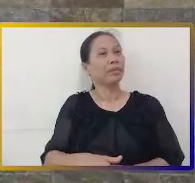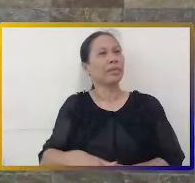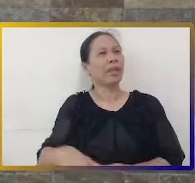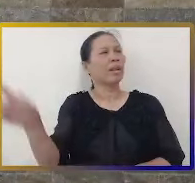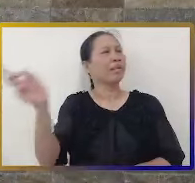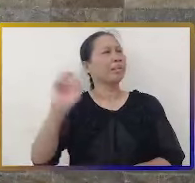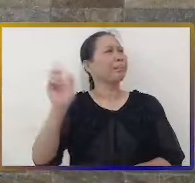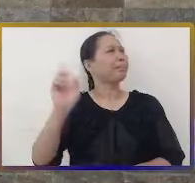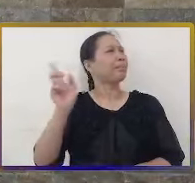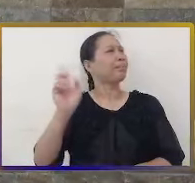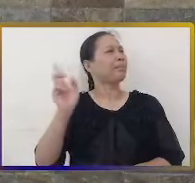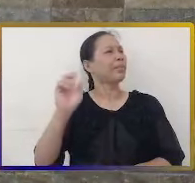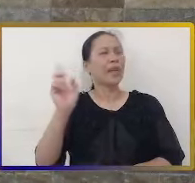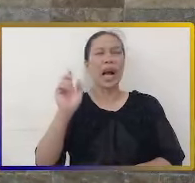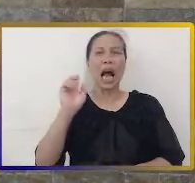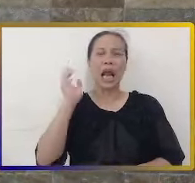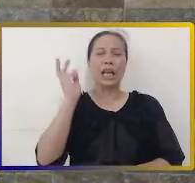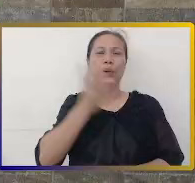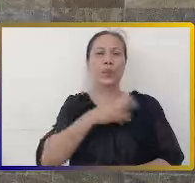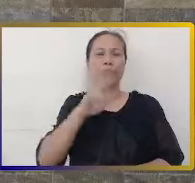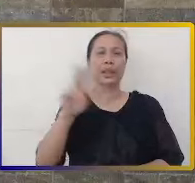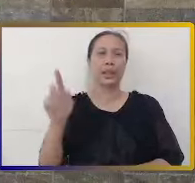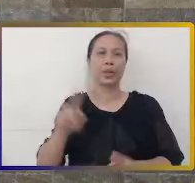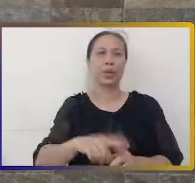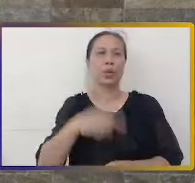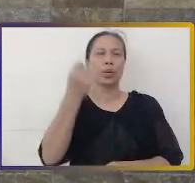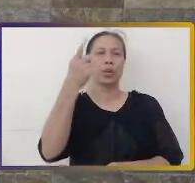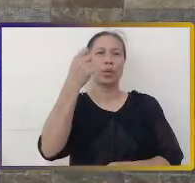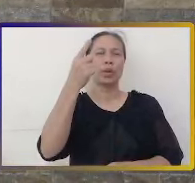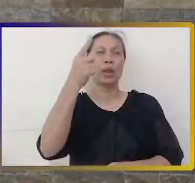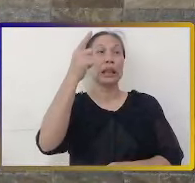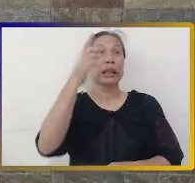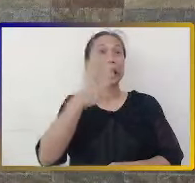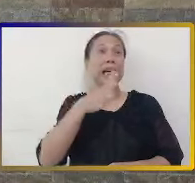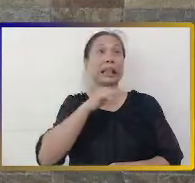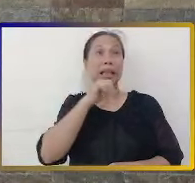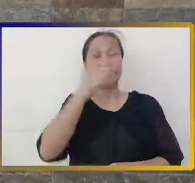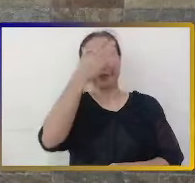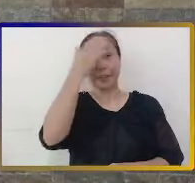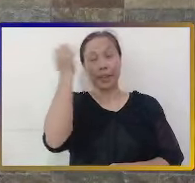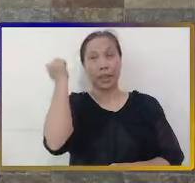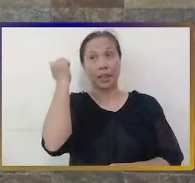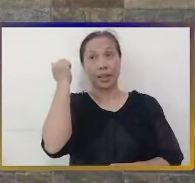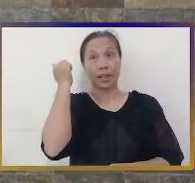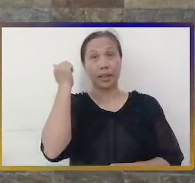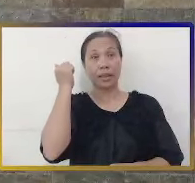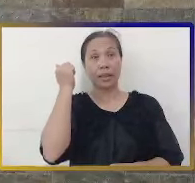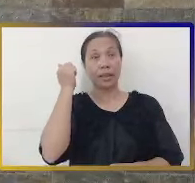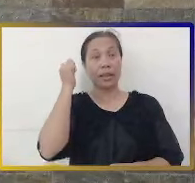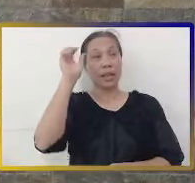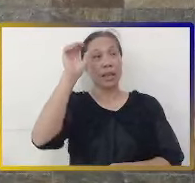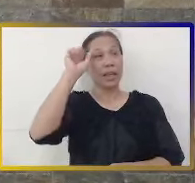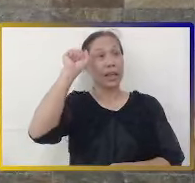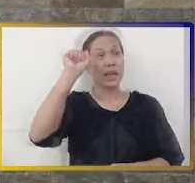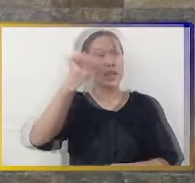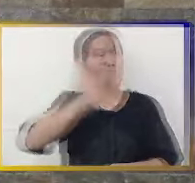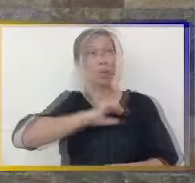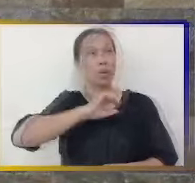the what us Do not forget his